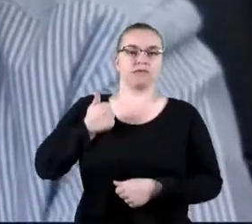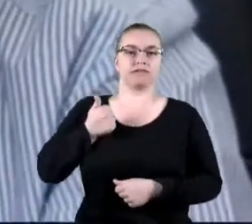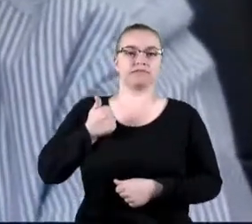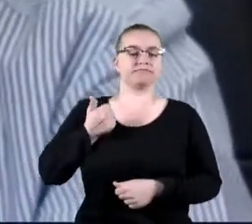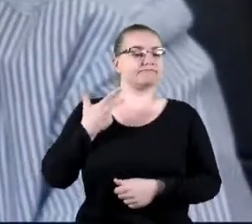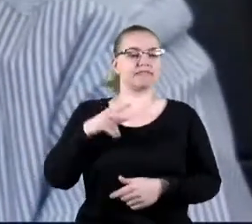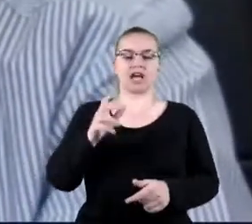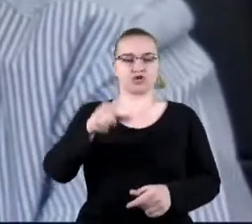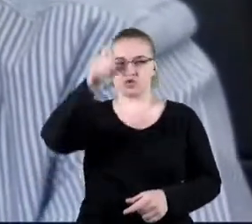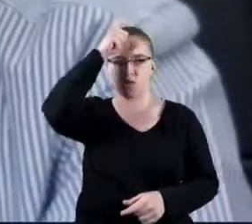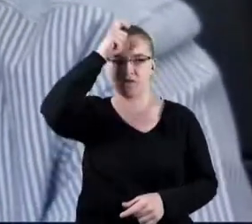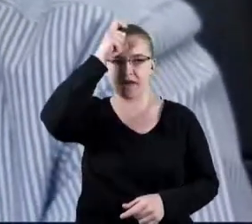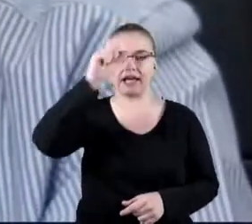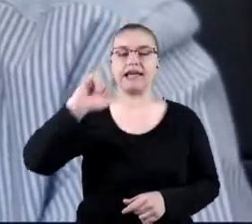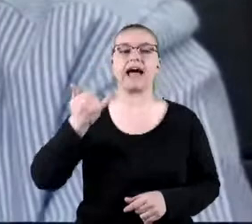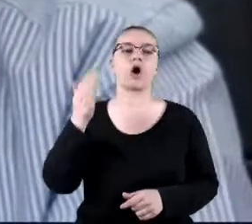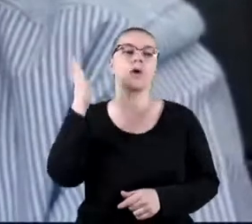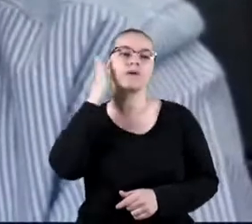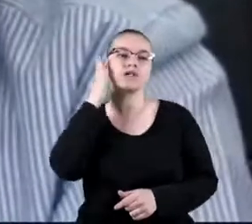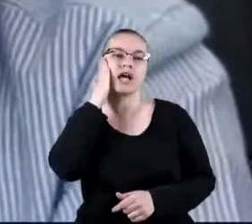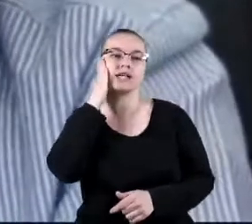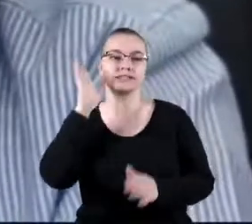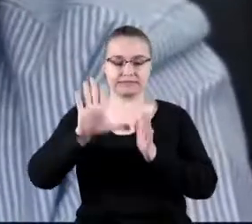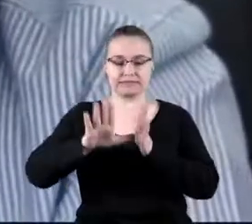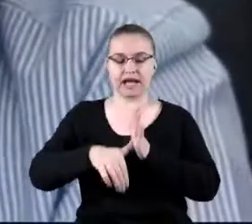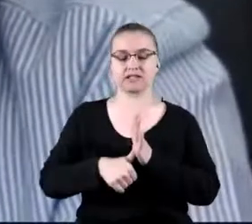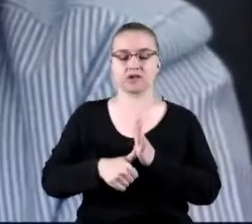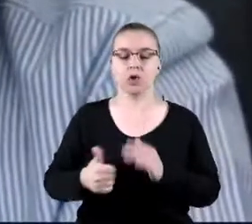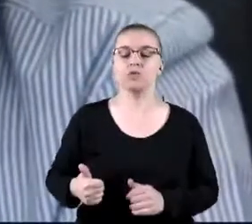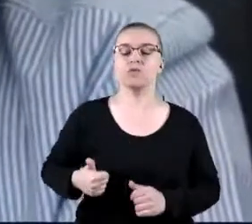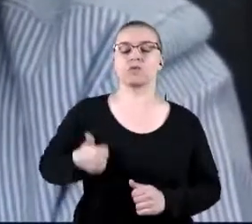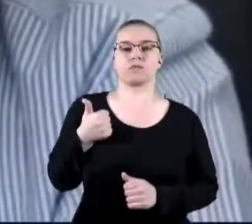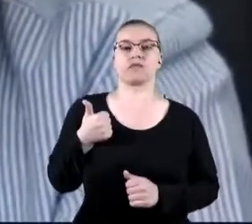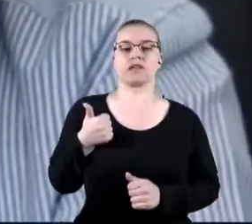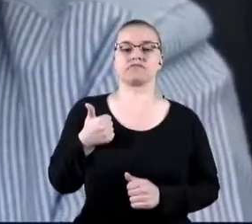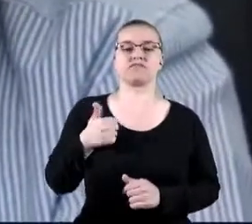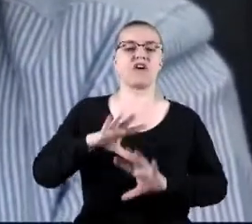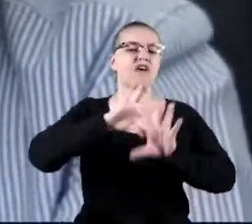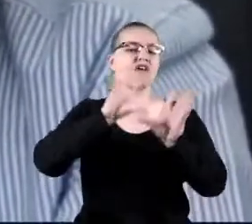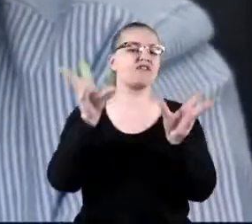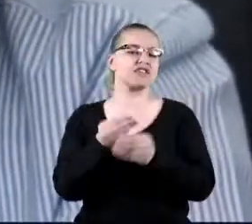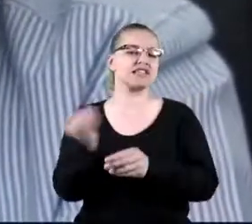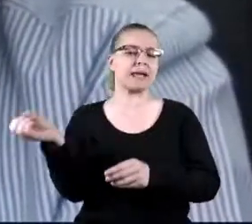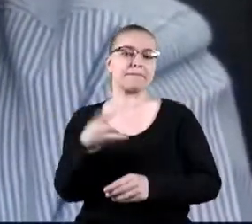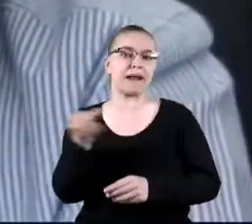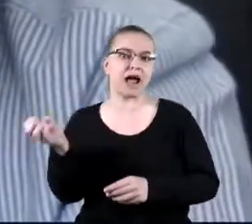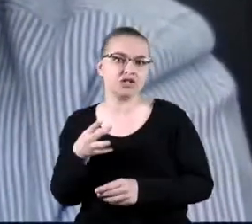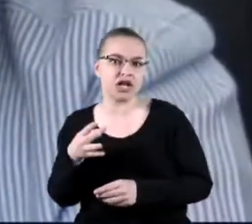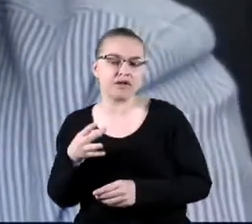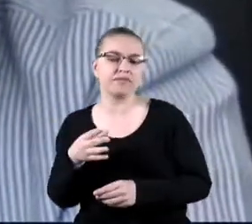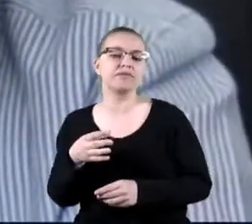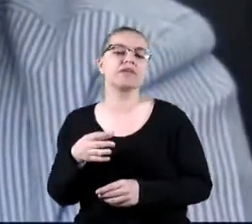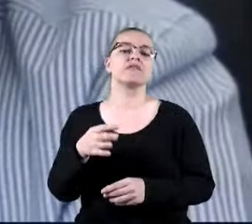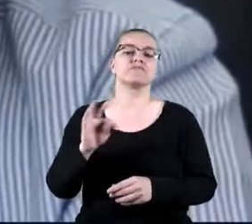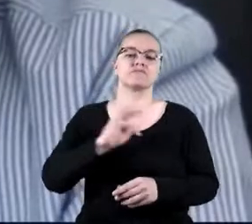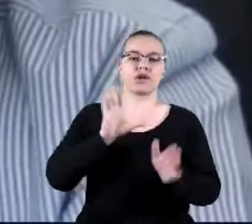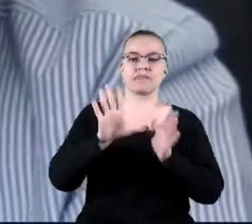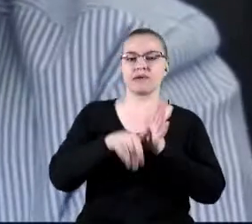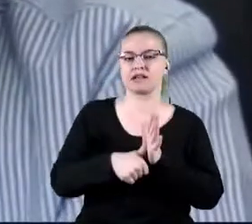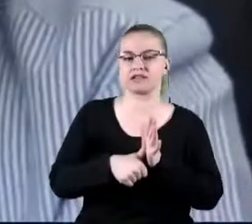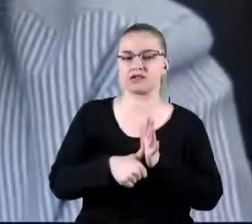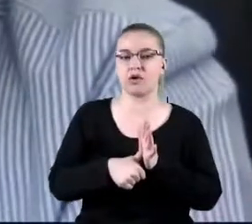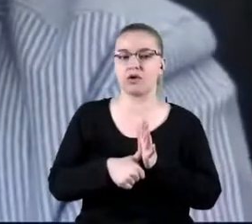this year, I'm proud, as a resident of the city, that all of the beaches in Sus